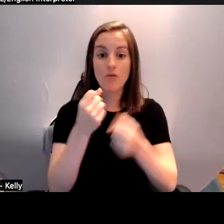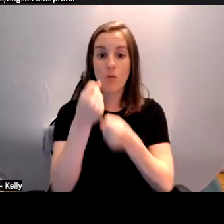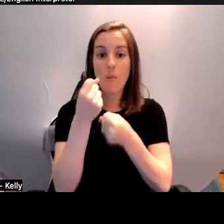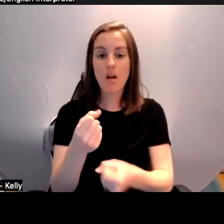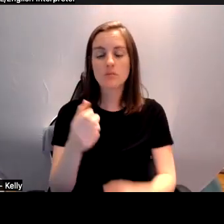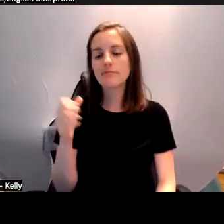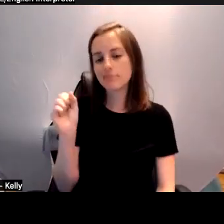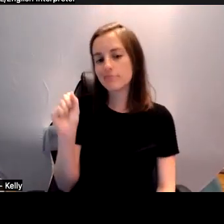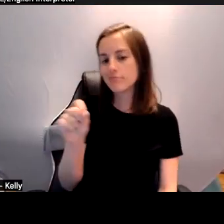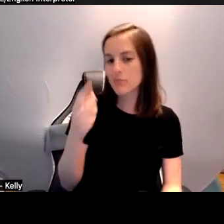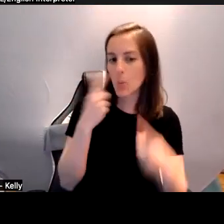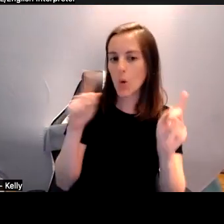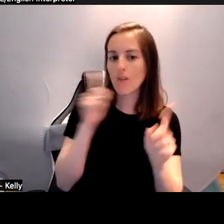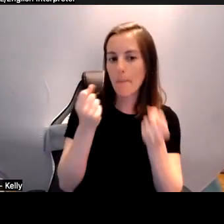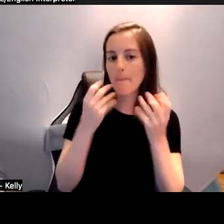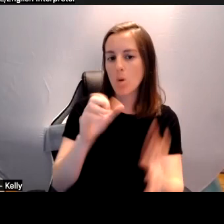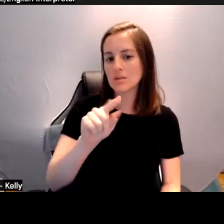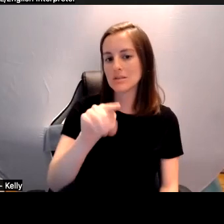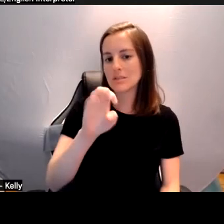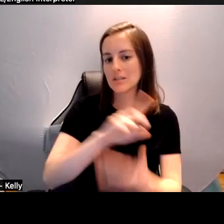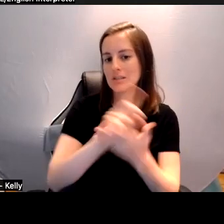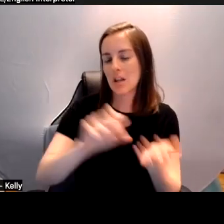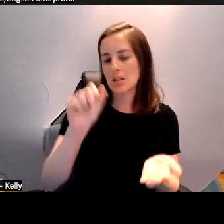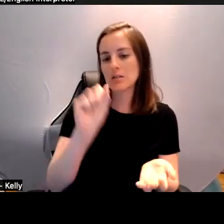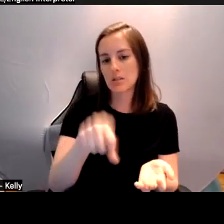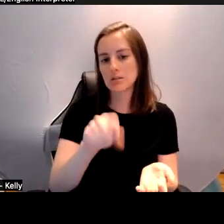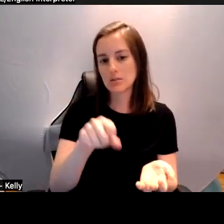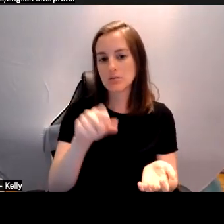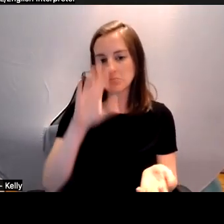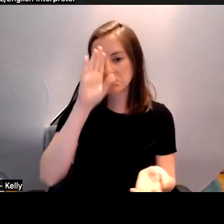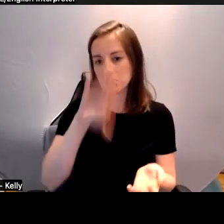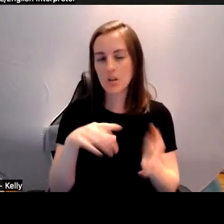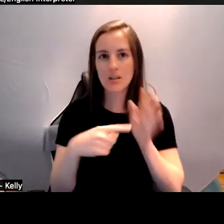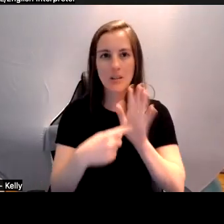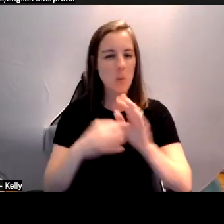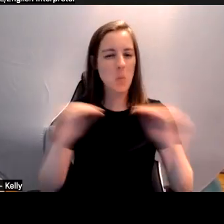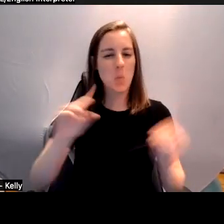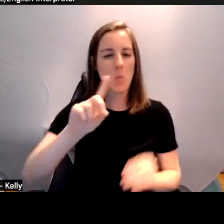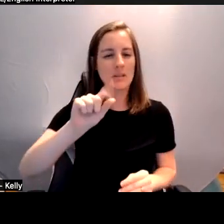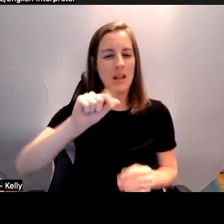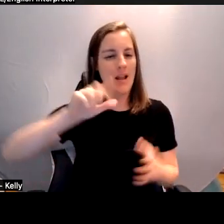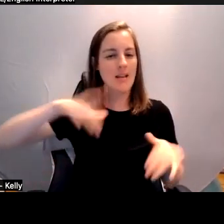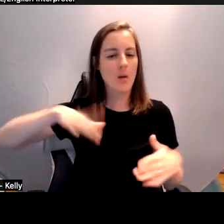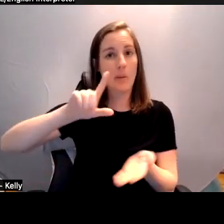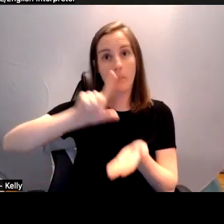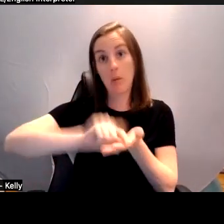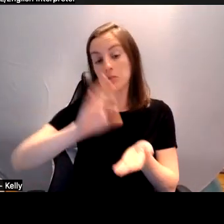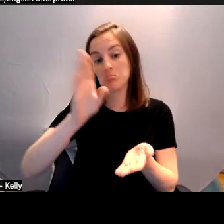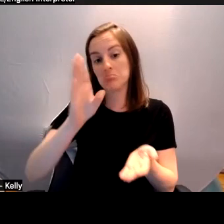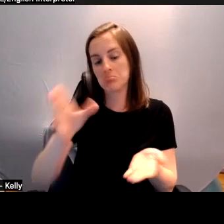work for multi-state design, we know. An example, I don't have data yet. I guess it'll be published at some point in the